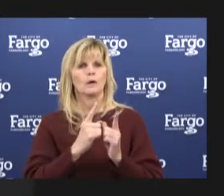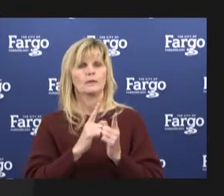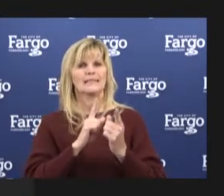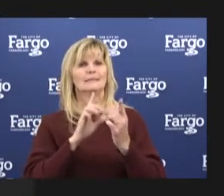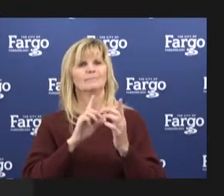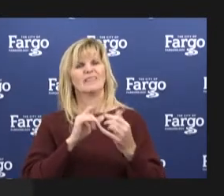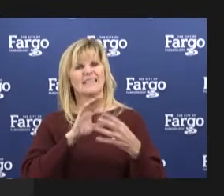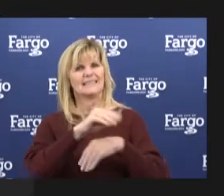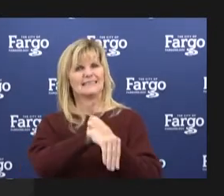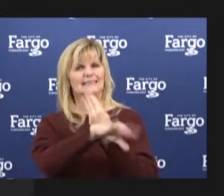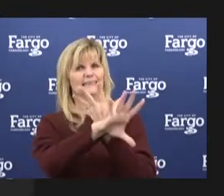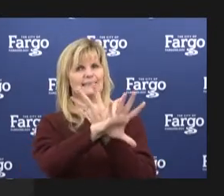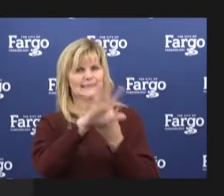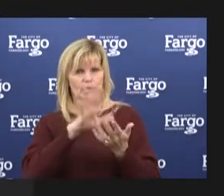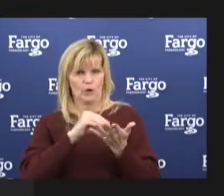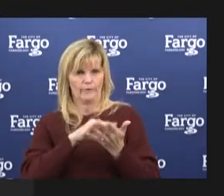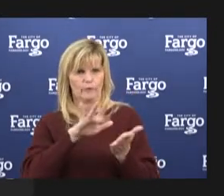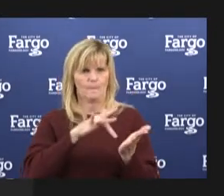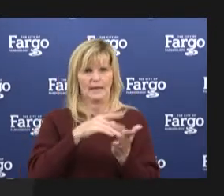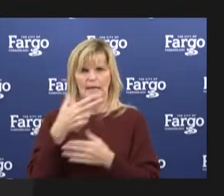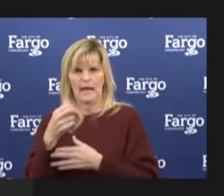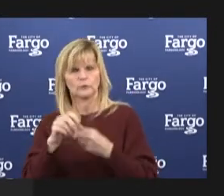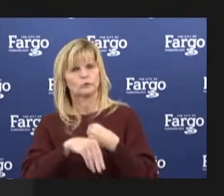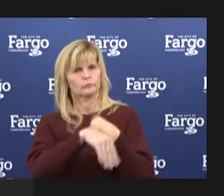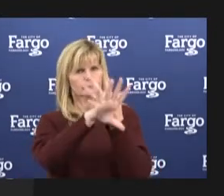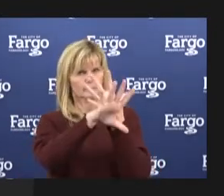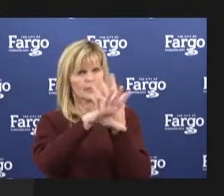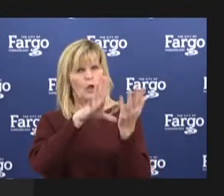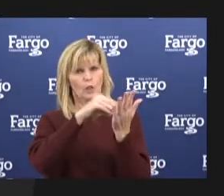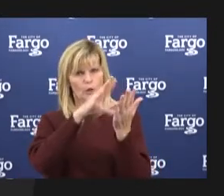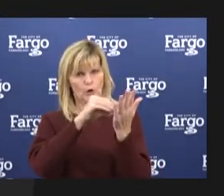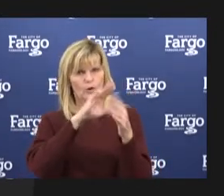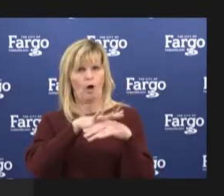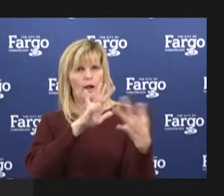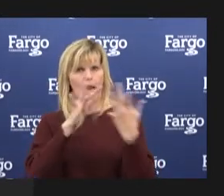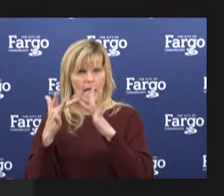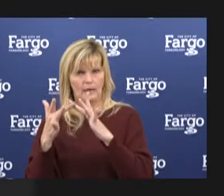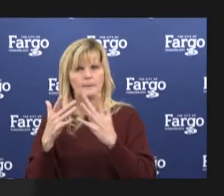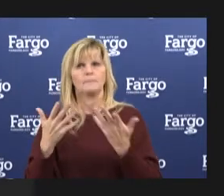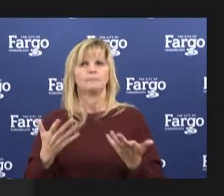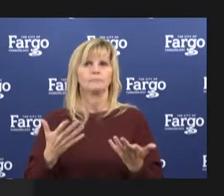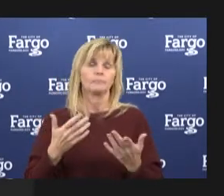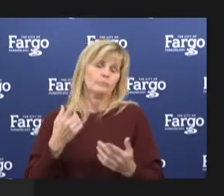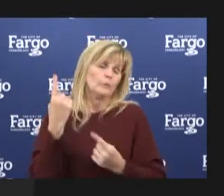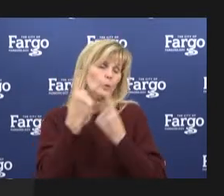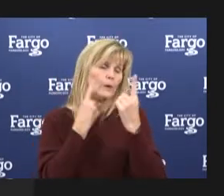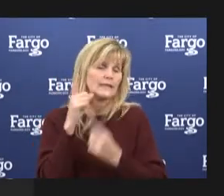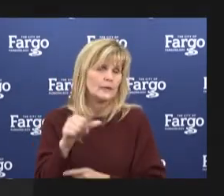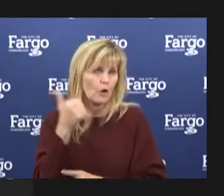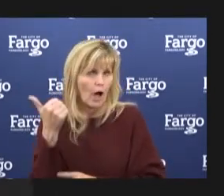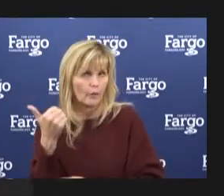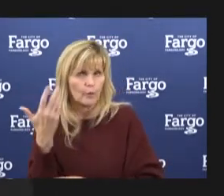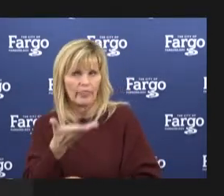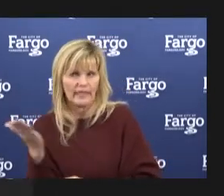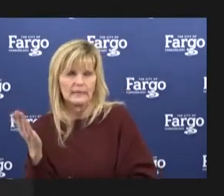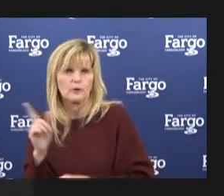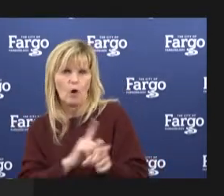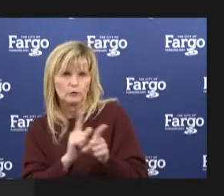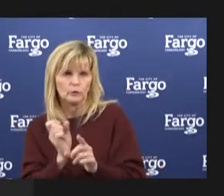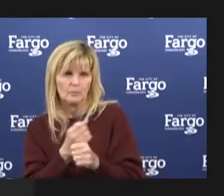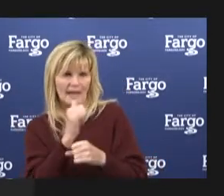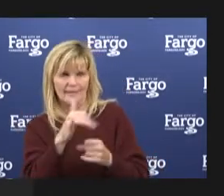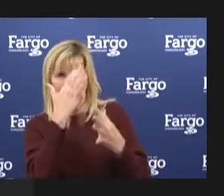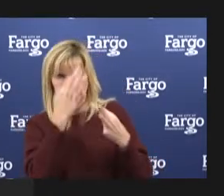for the middle and high school students. They would certainly consider other factors in making those decisions, but that's one of